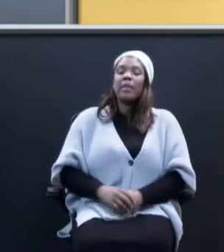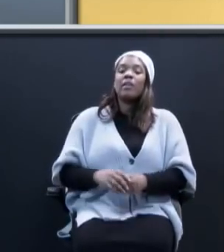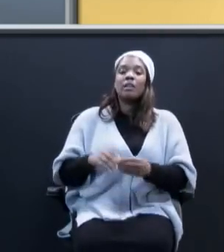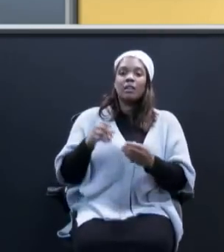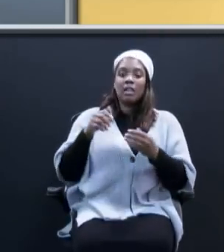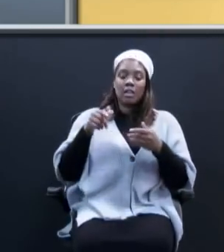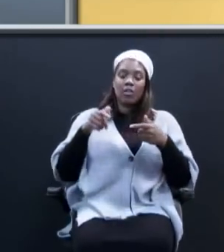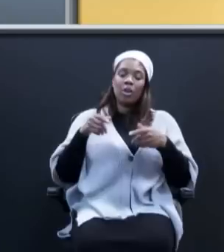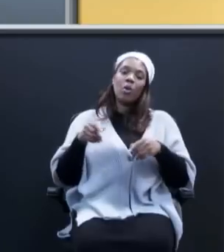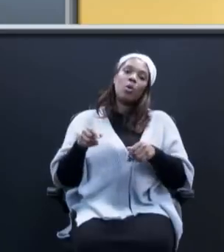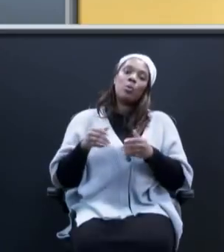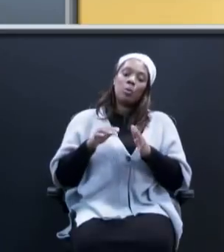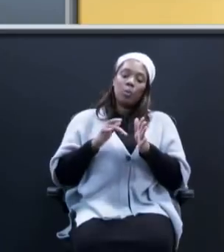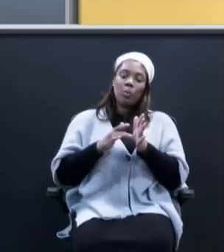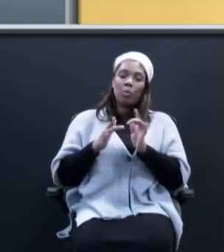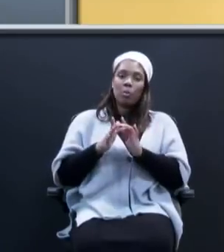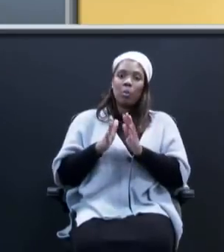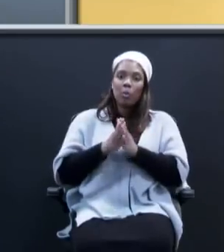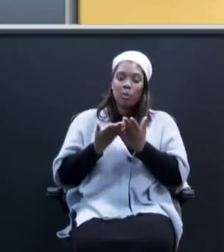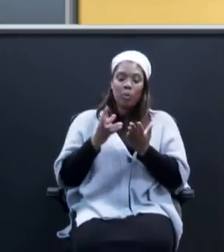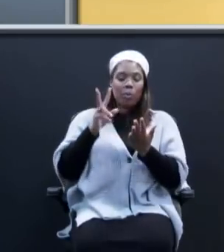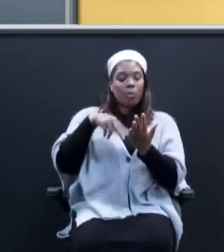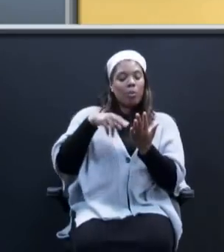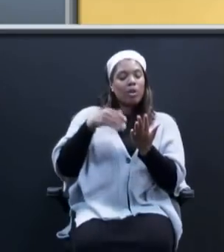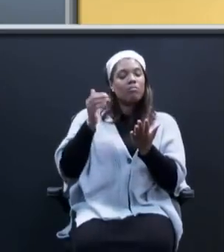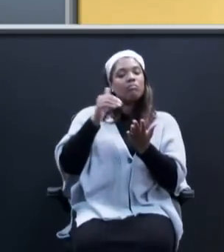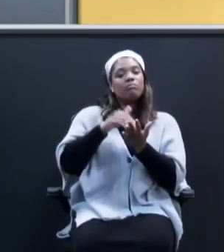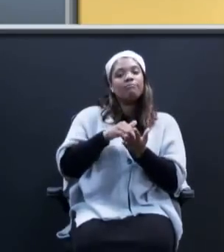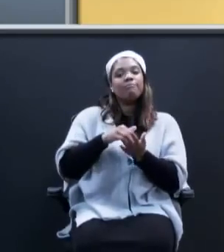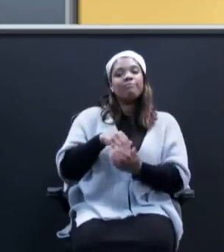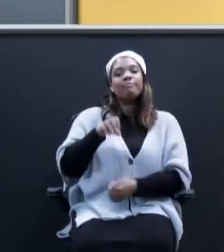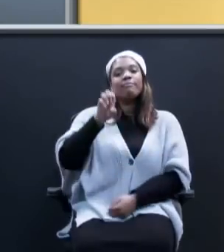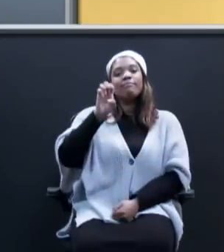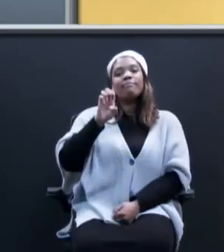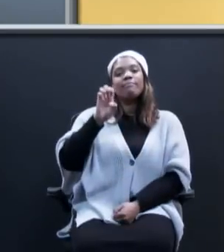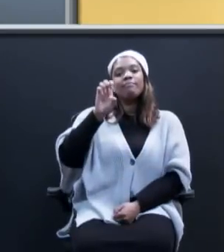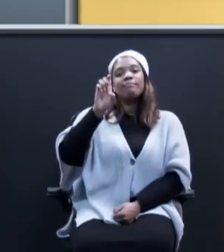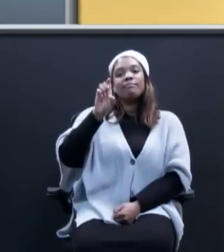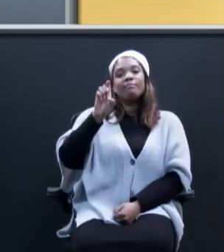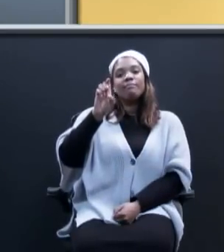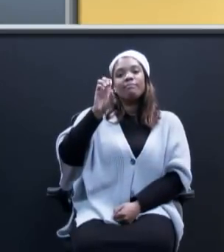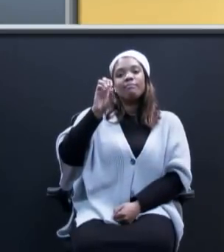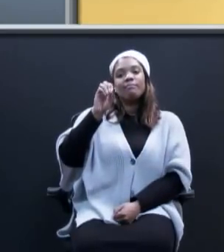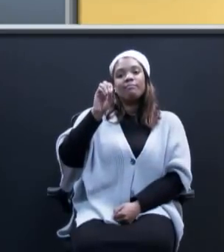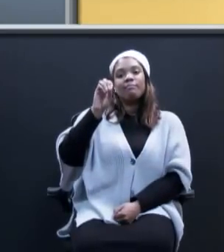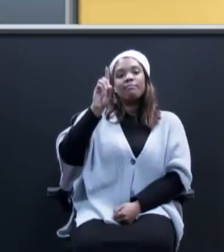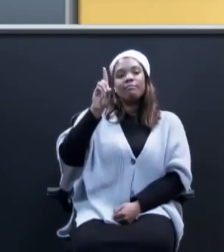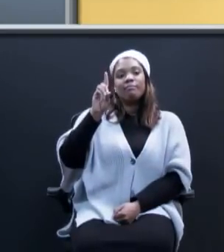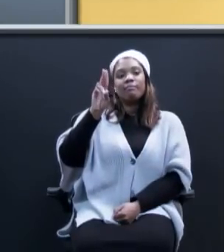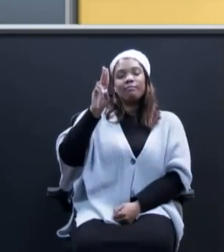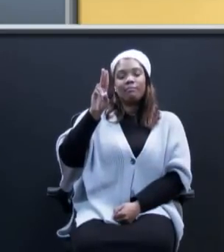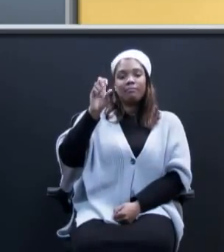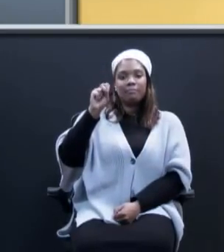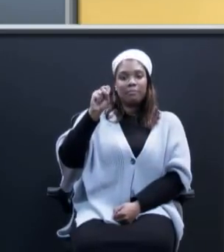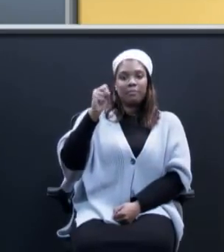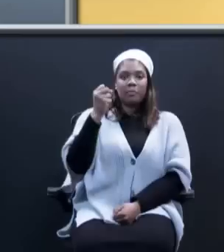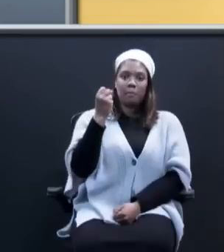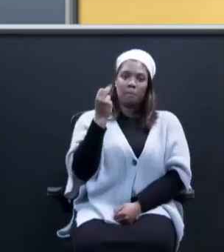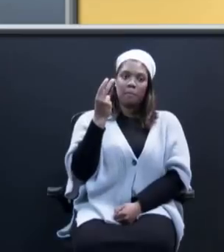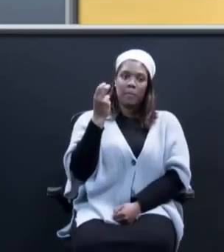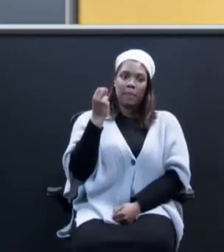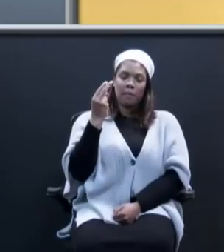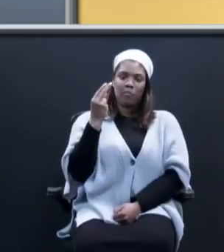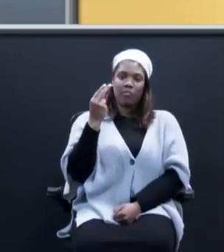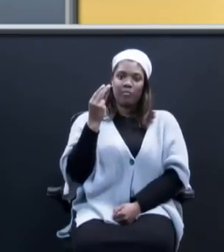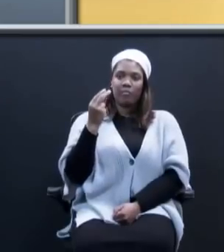chapter. Because it's all about understanding, sisters and brothers. Ministered and sold the people on drama